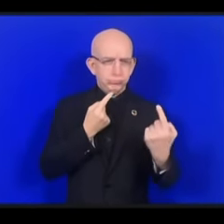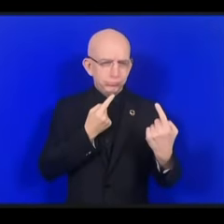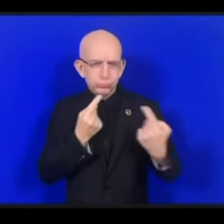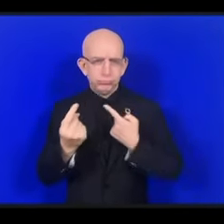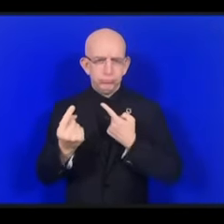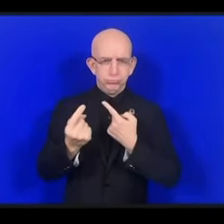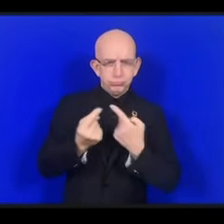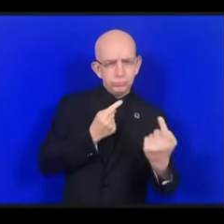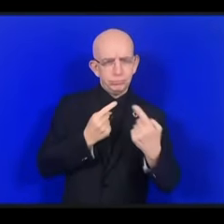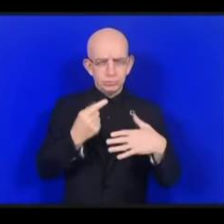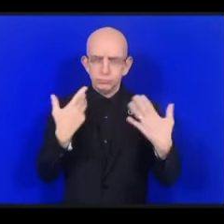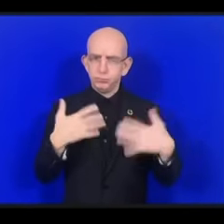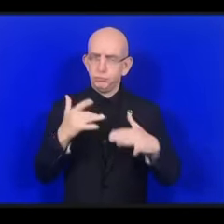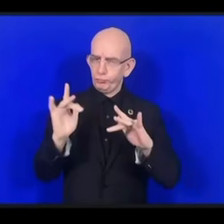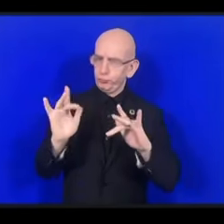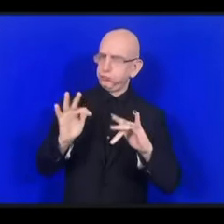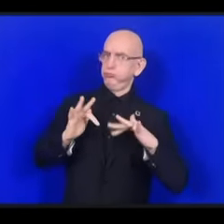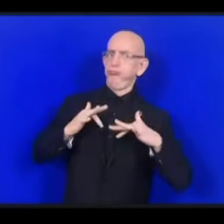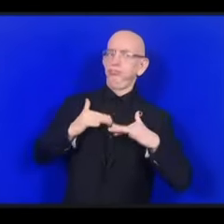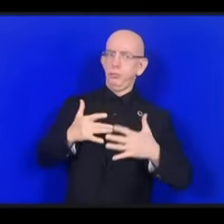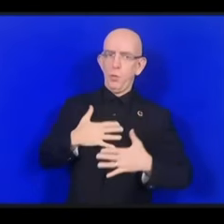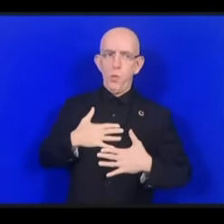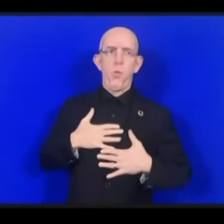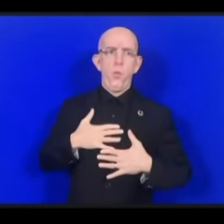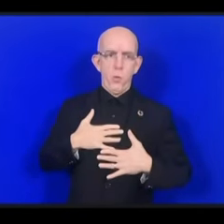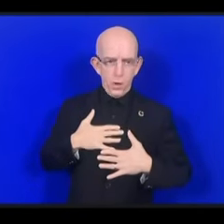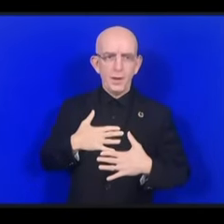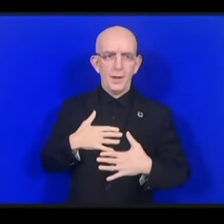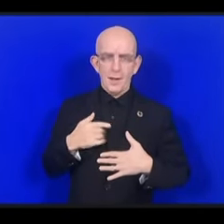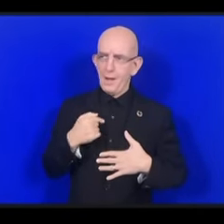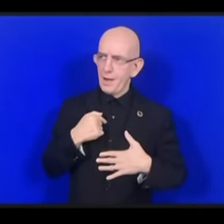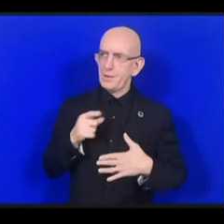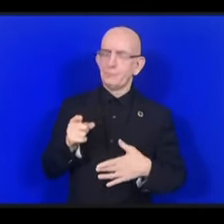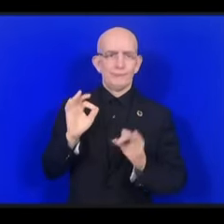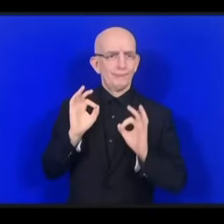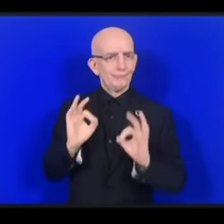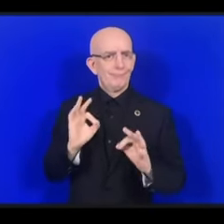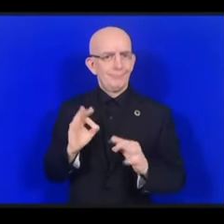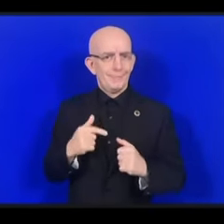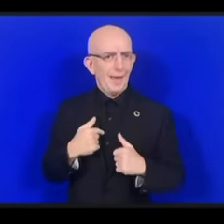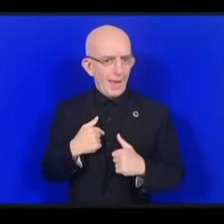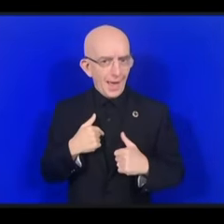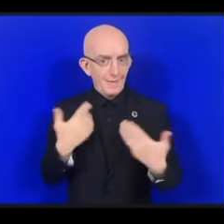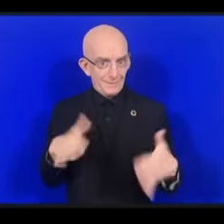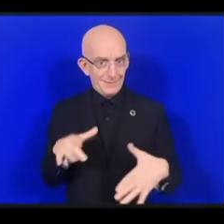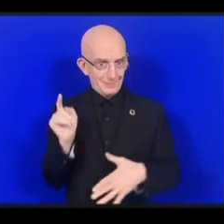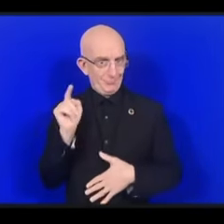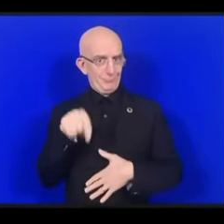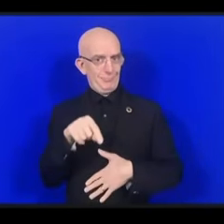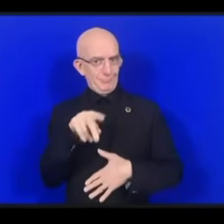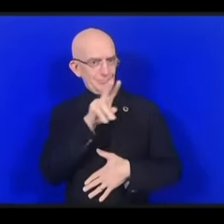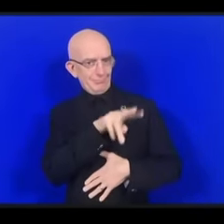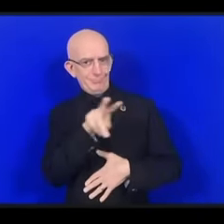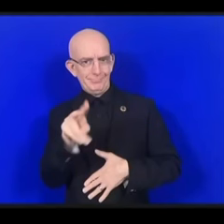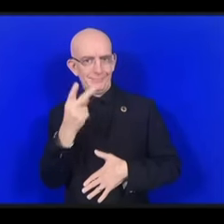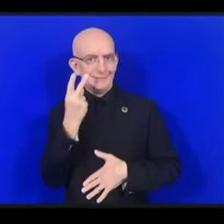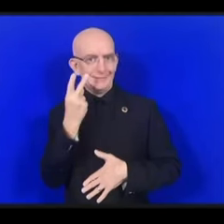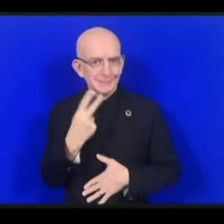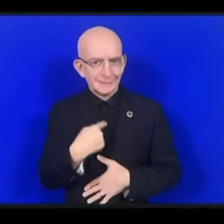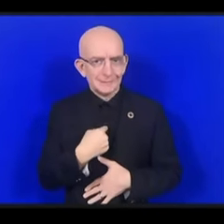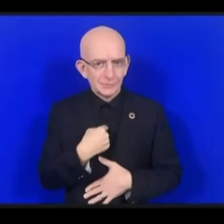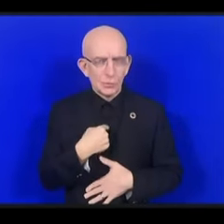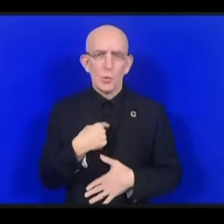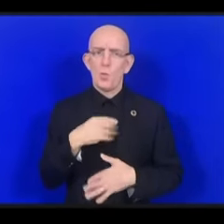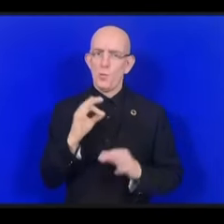myself. I'm equally pleased to join you here on the closure of the 18th Internet Governance